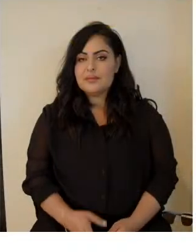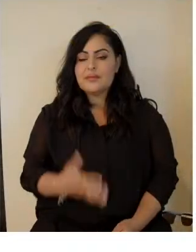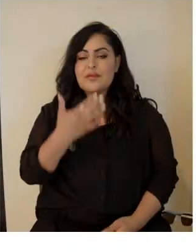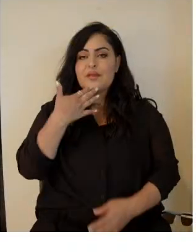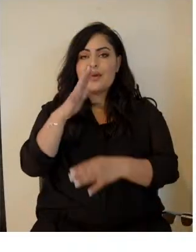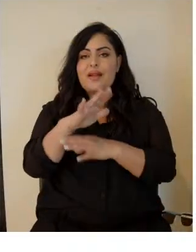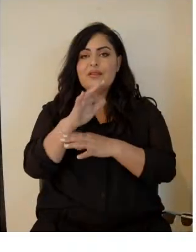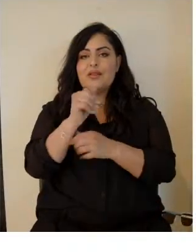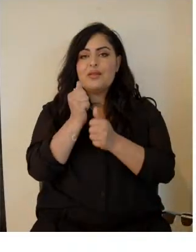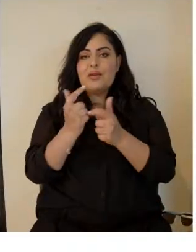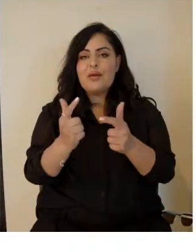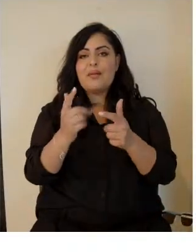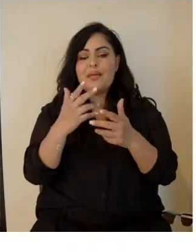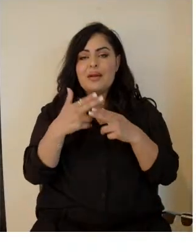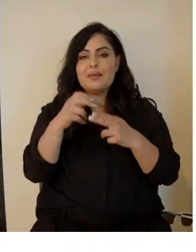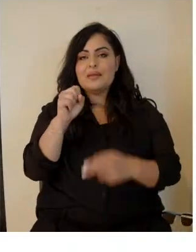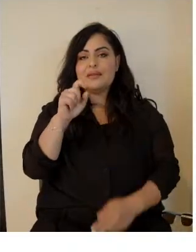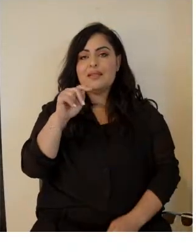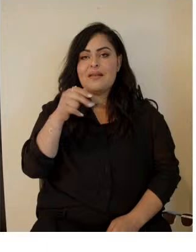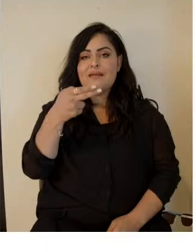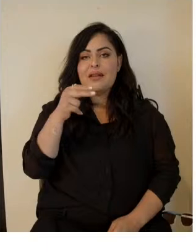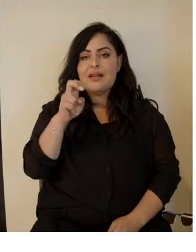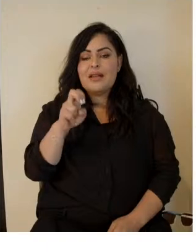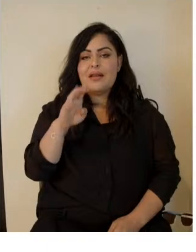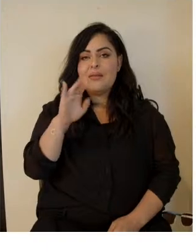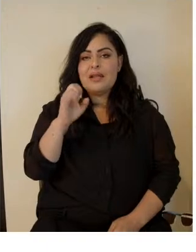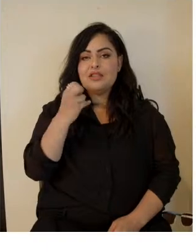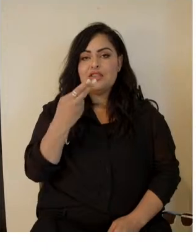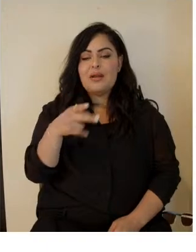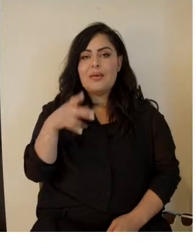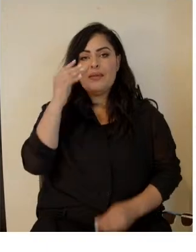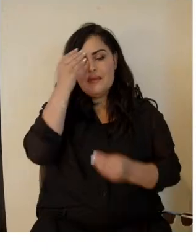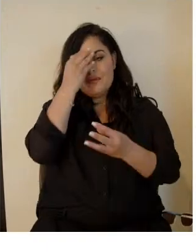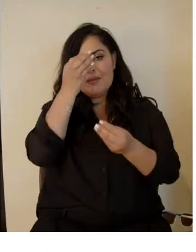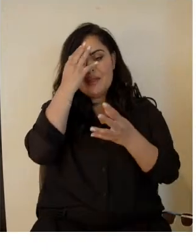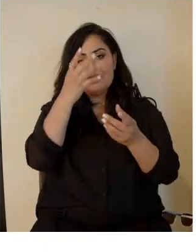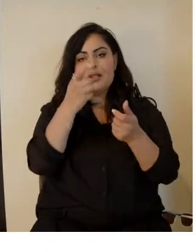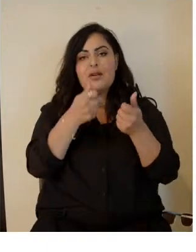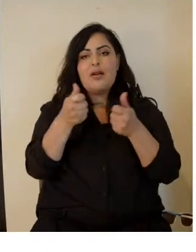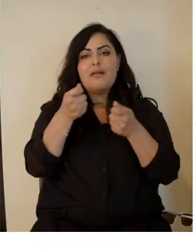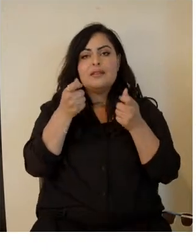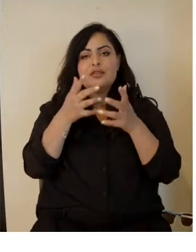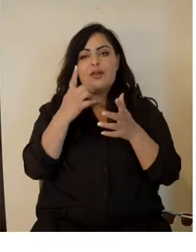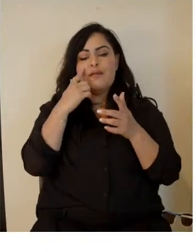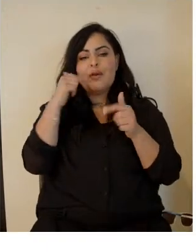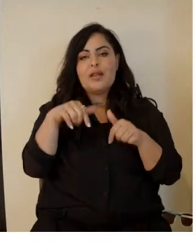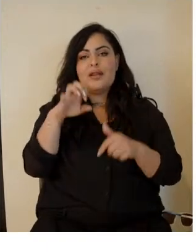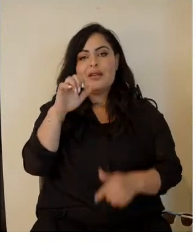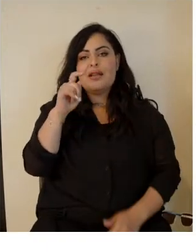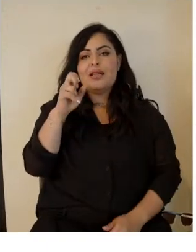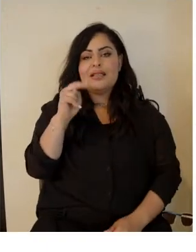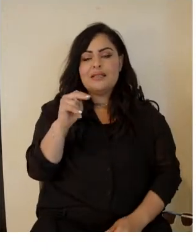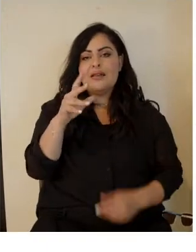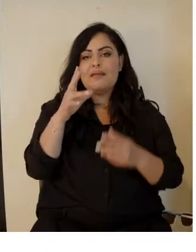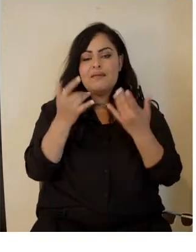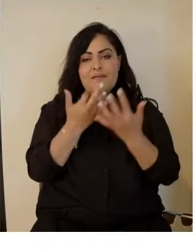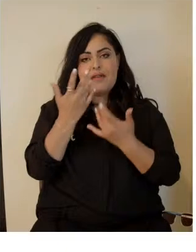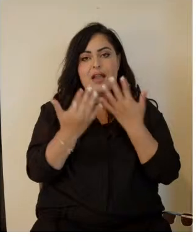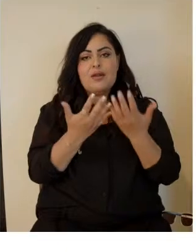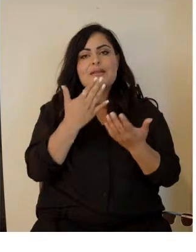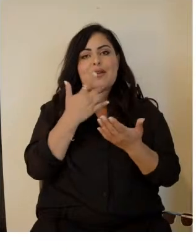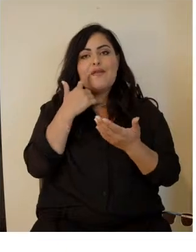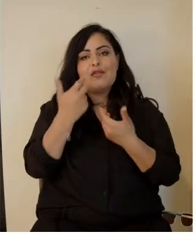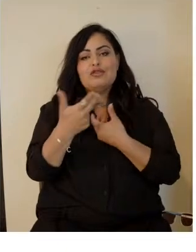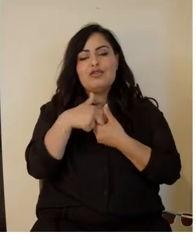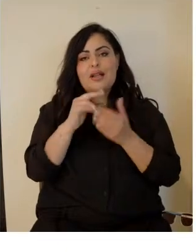Good afternoon, everyone. My name is Stephanie Bishop. I'm one of the information officers here on the Eaton fire. Thank you for joining us at our community meeting. Currently, we're